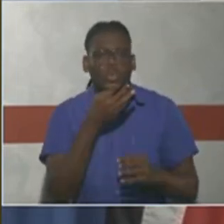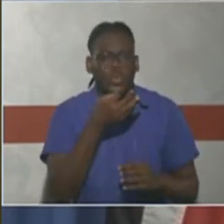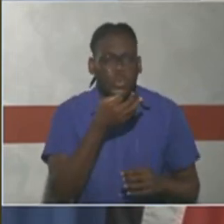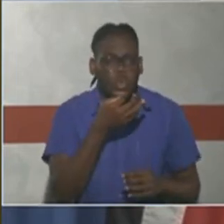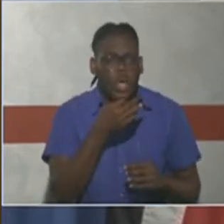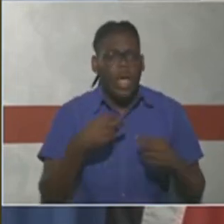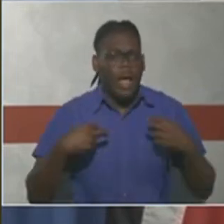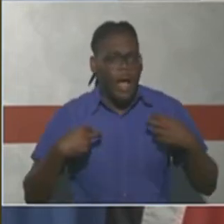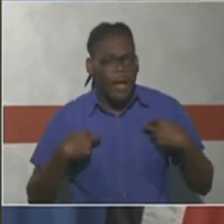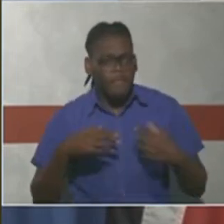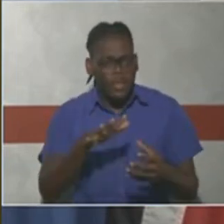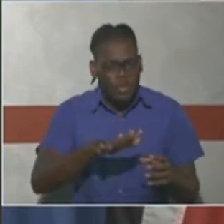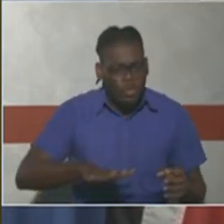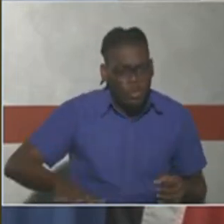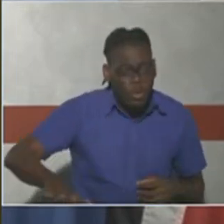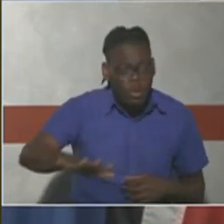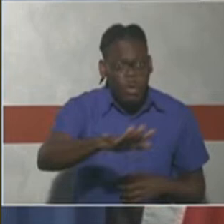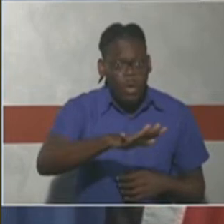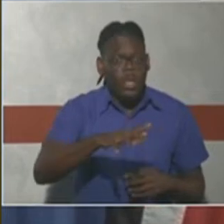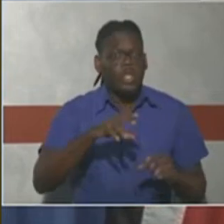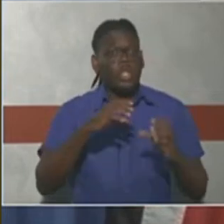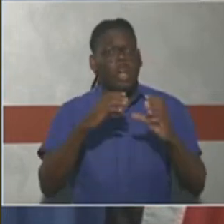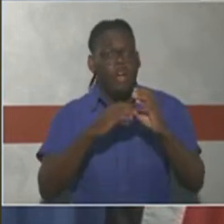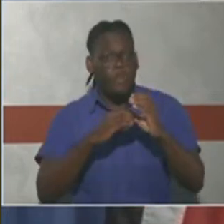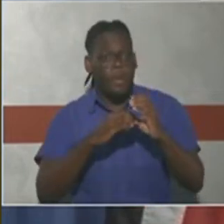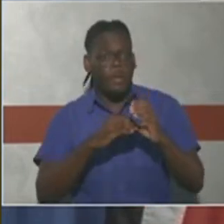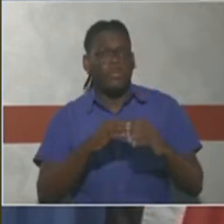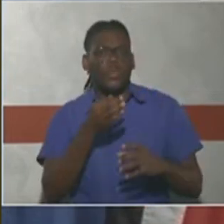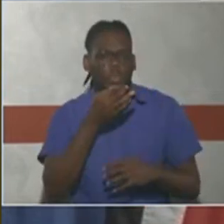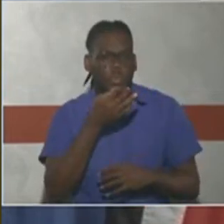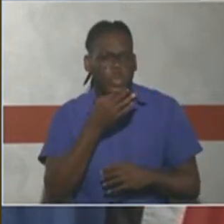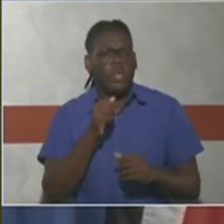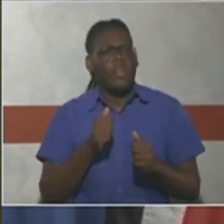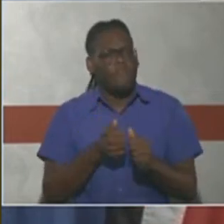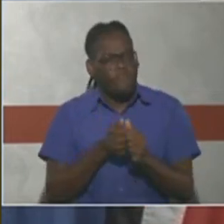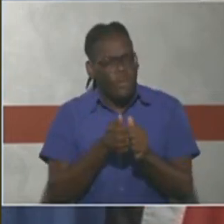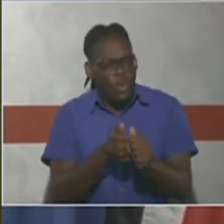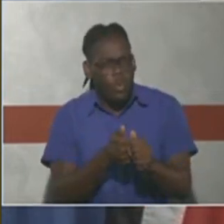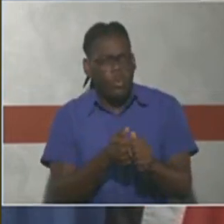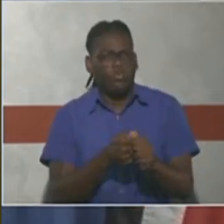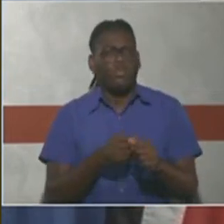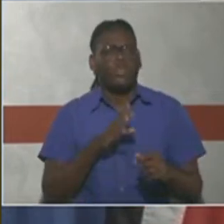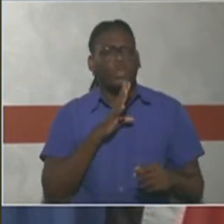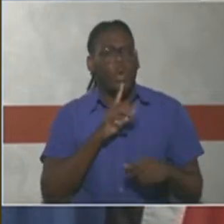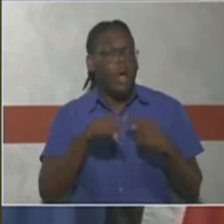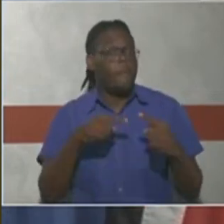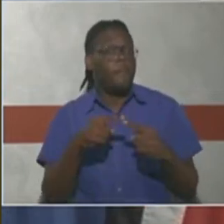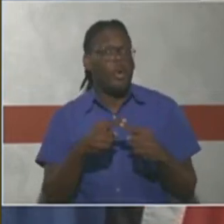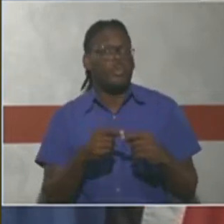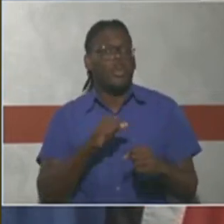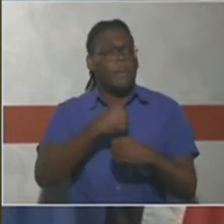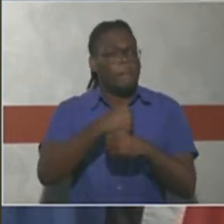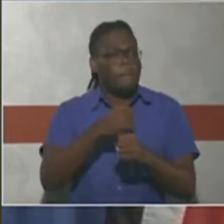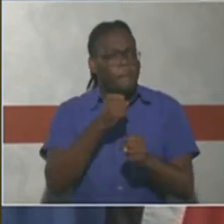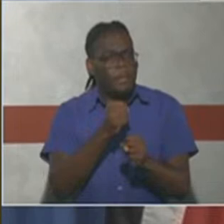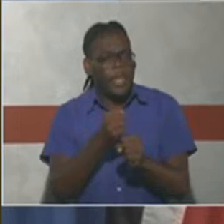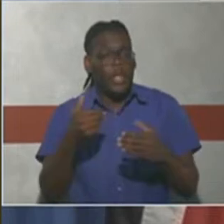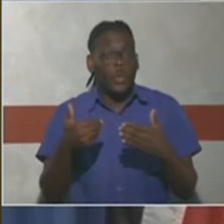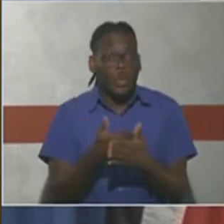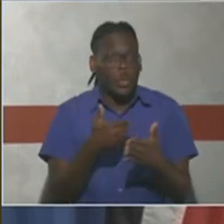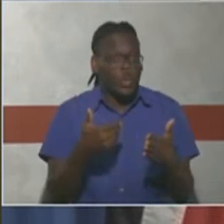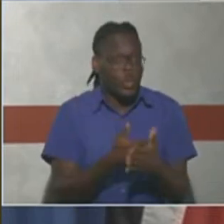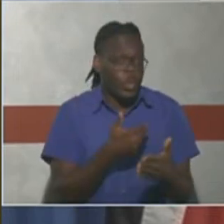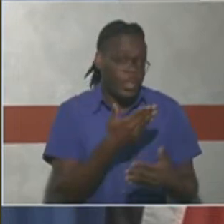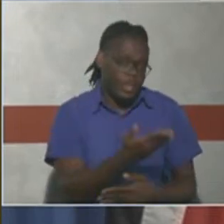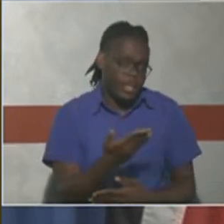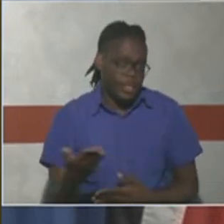the provision of LNG and fertilizers, ammonia, urea, and UAN.